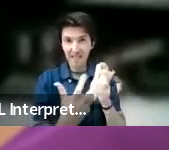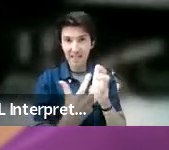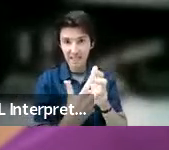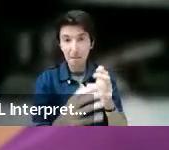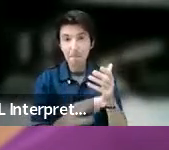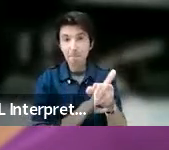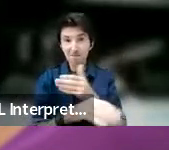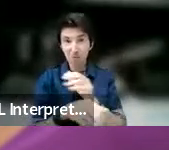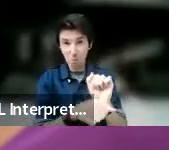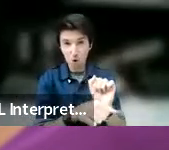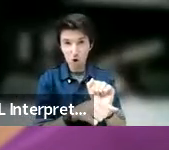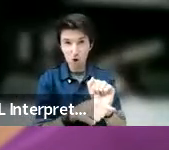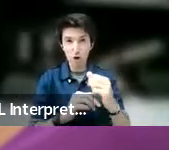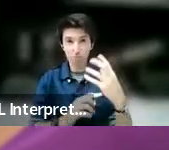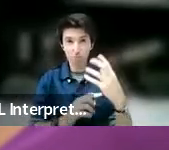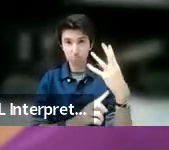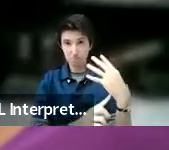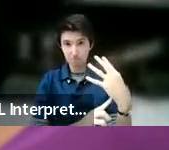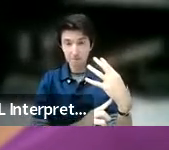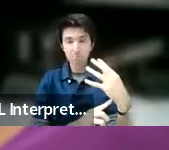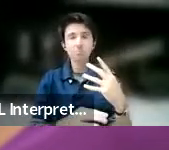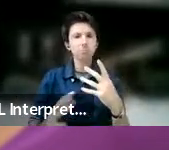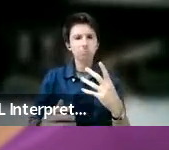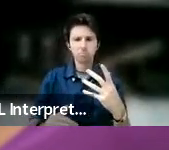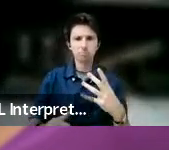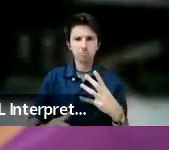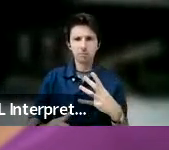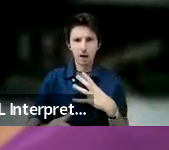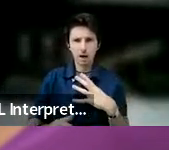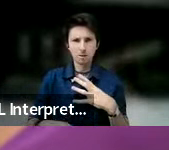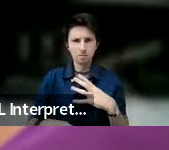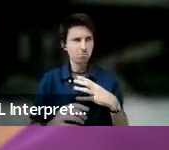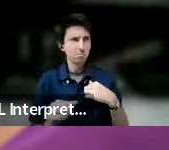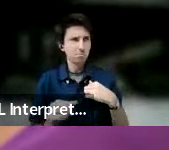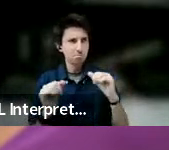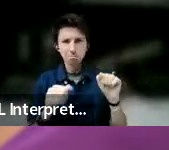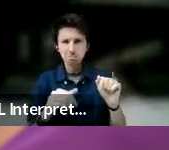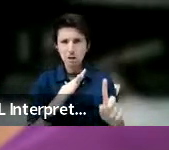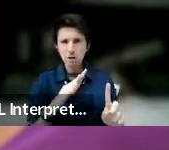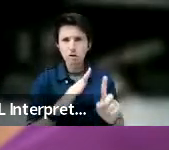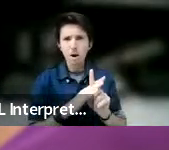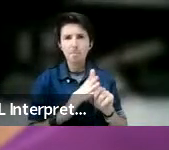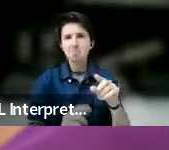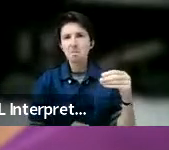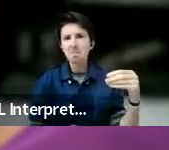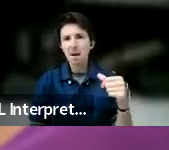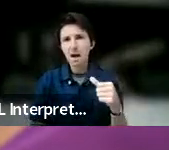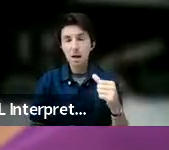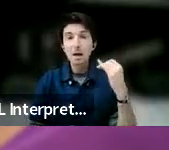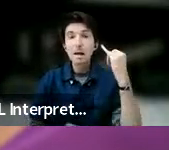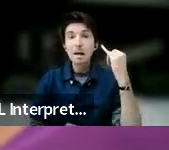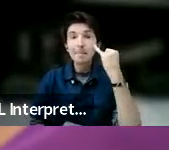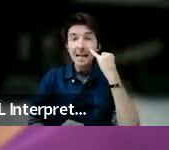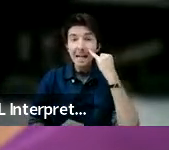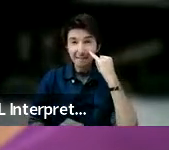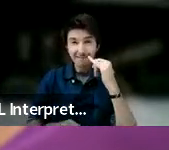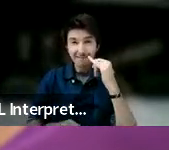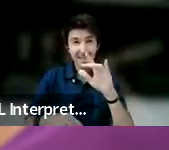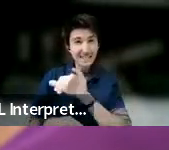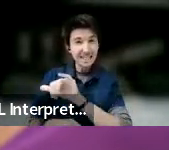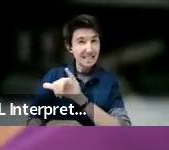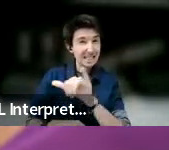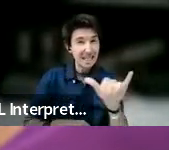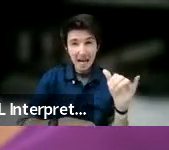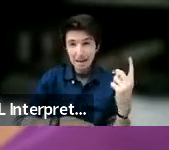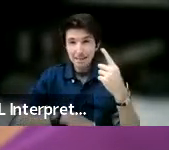the fitting on the day of principal photography. And if that happens, then your start date is going, your